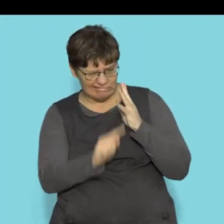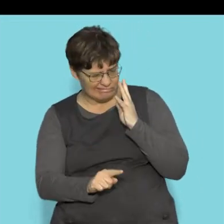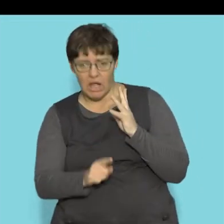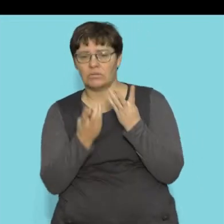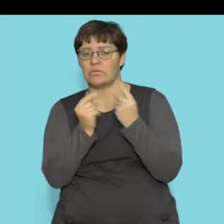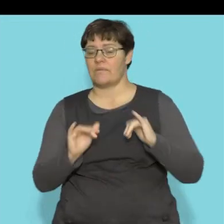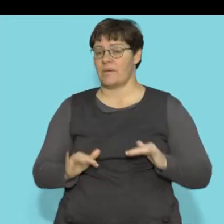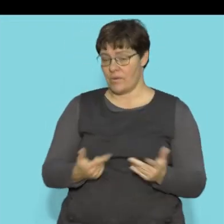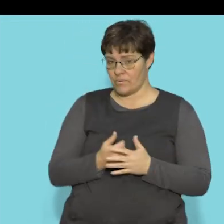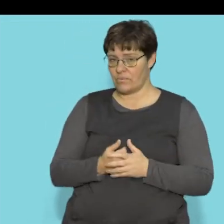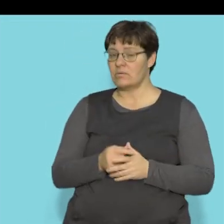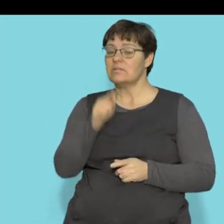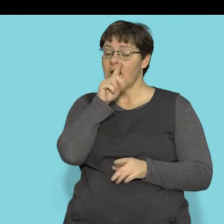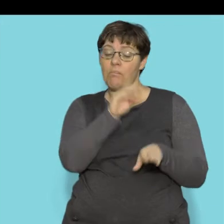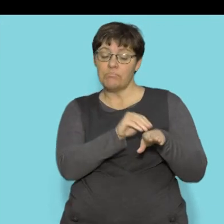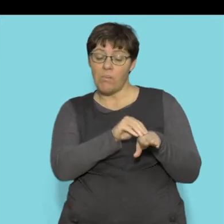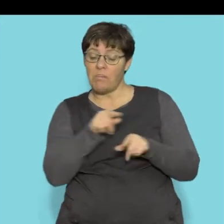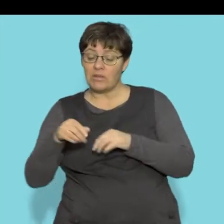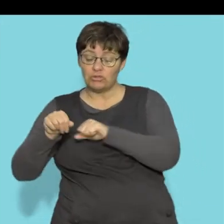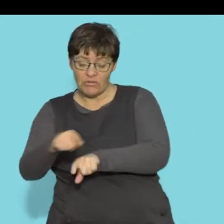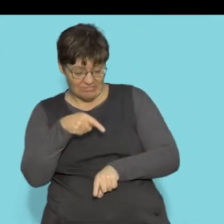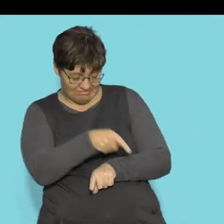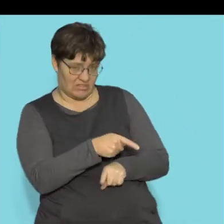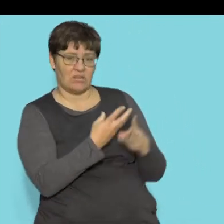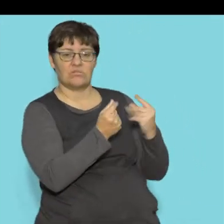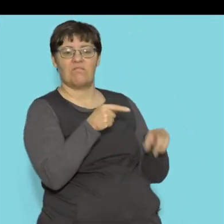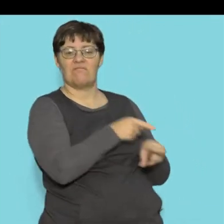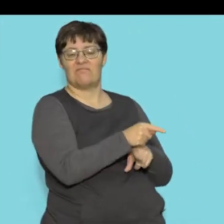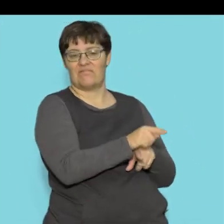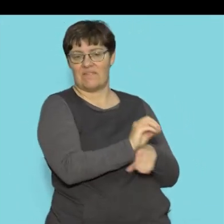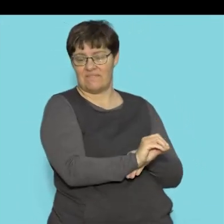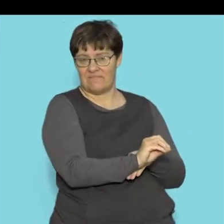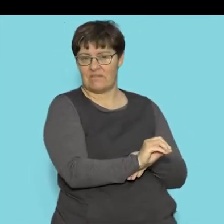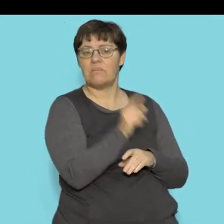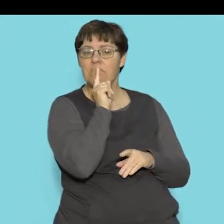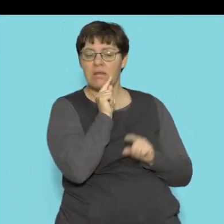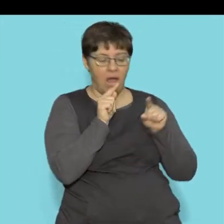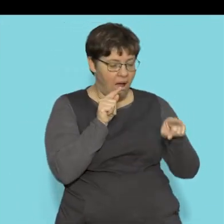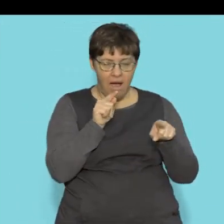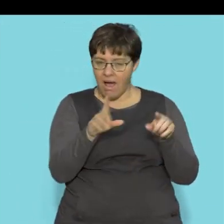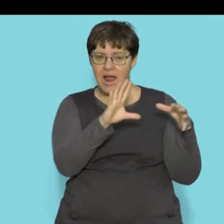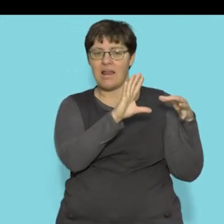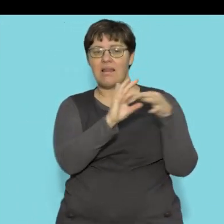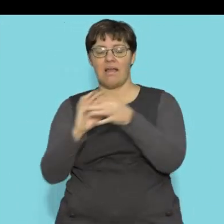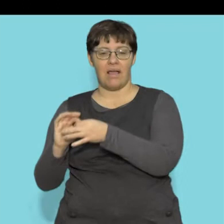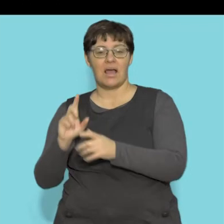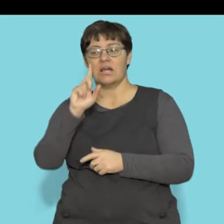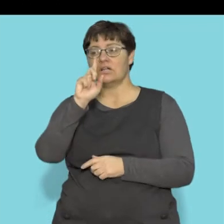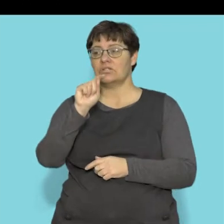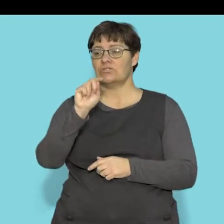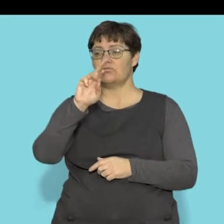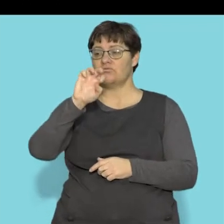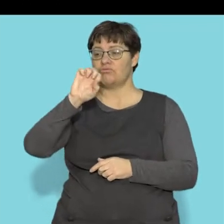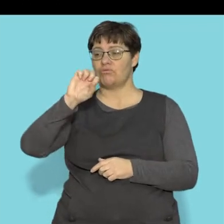going to look at strategies for measurement problem solving, and we're also going to see that there are some links between trig